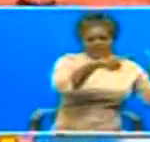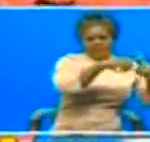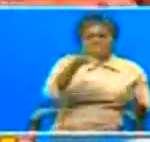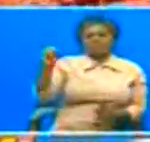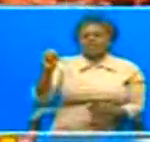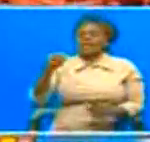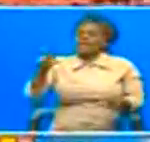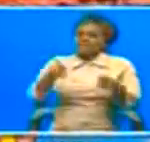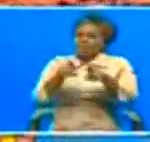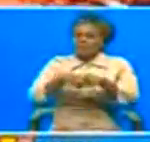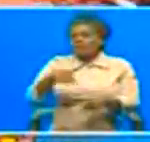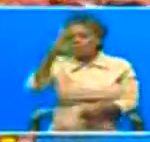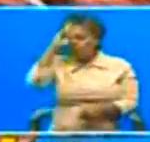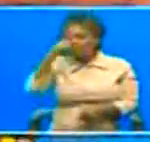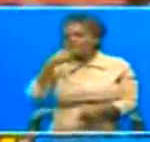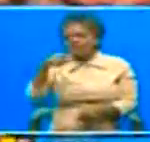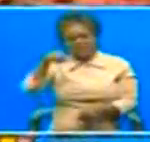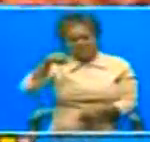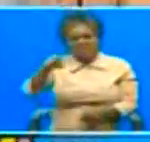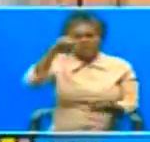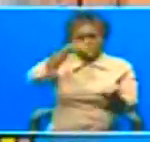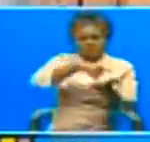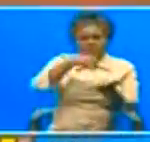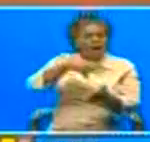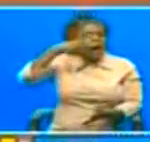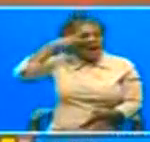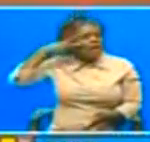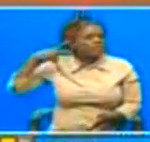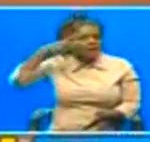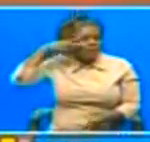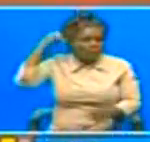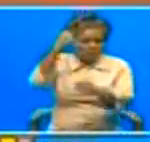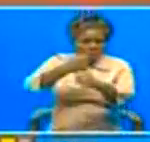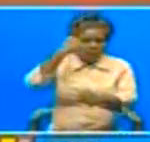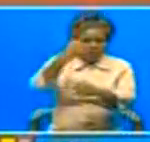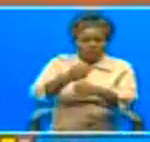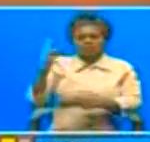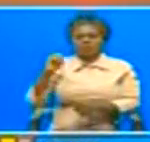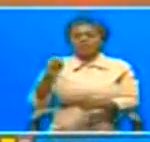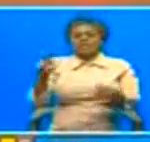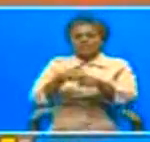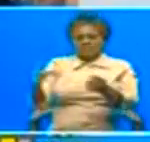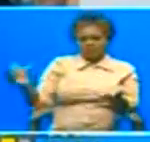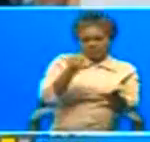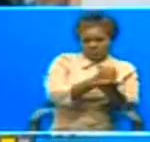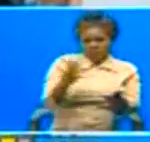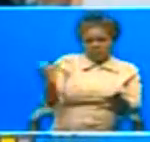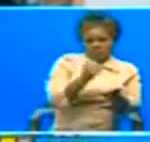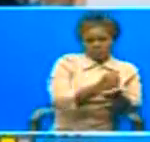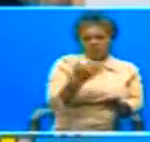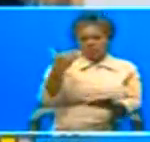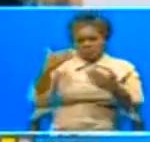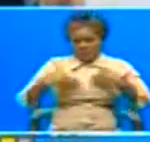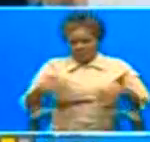also allege that Kitonga is actively involved in Al-Shabaab operations in Mandera County, including recruitment of fighters. Police